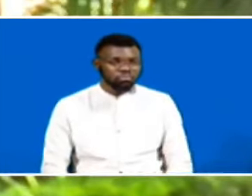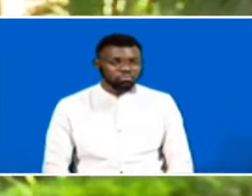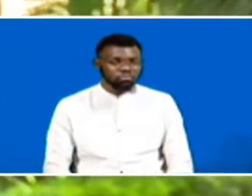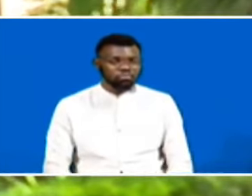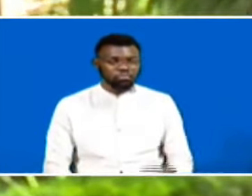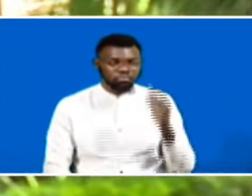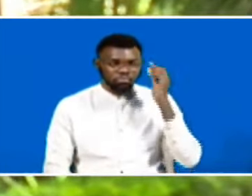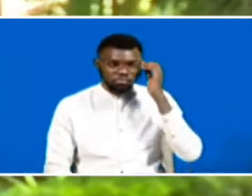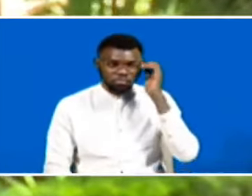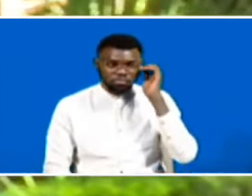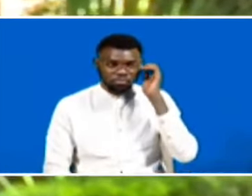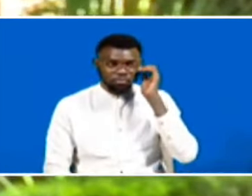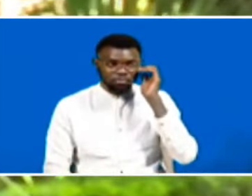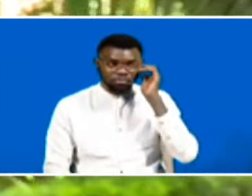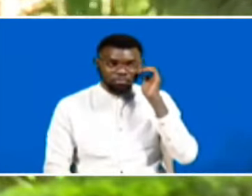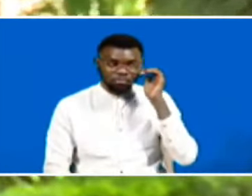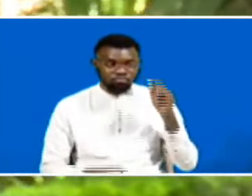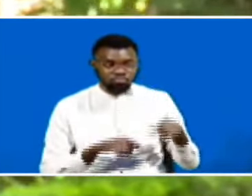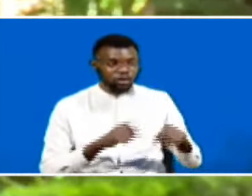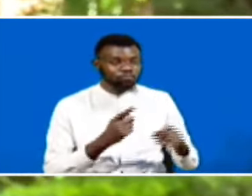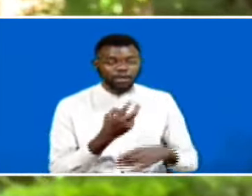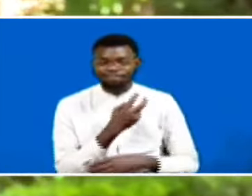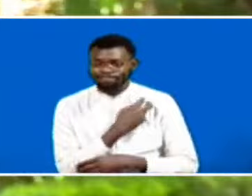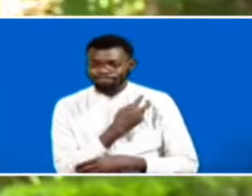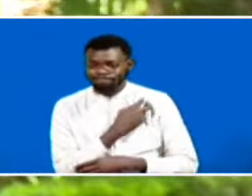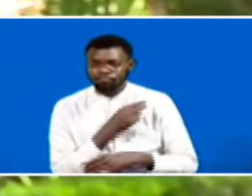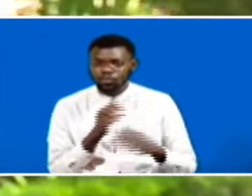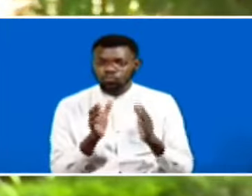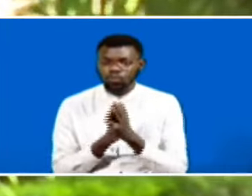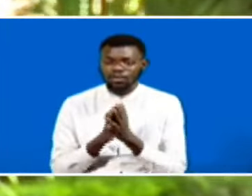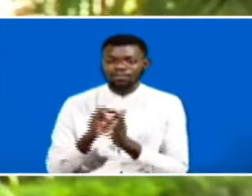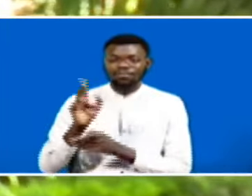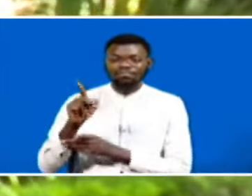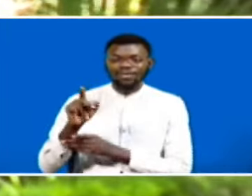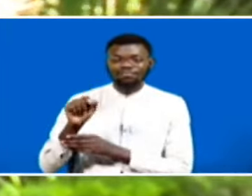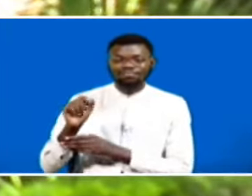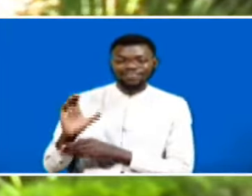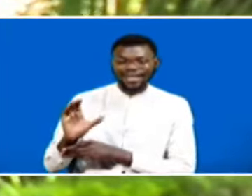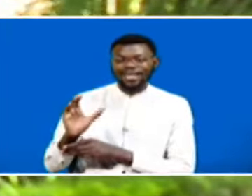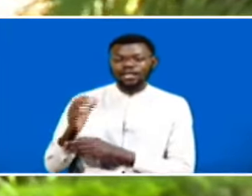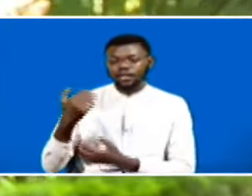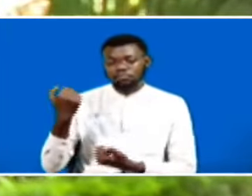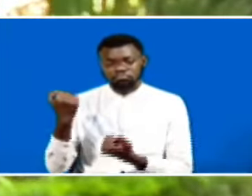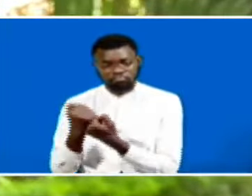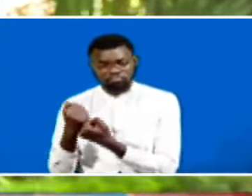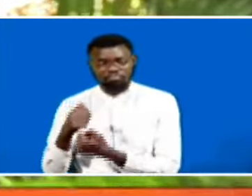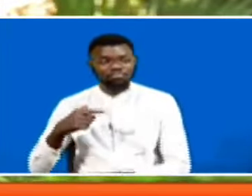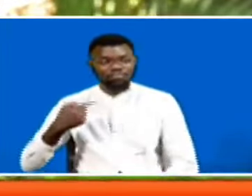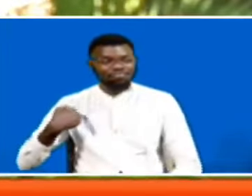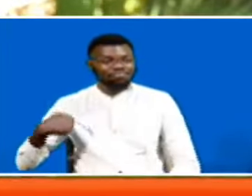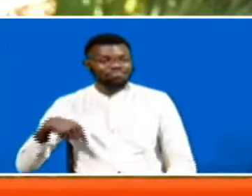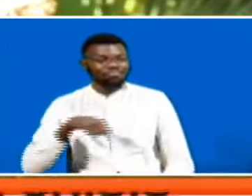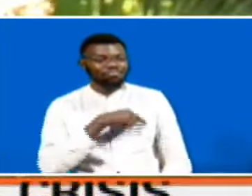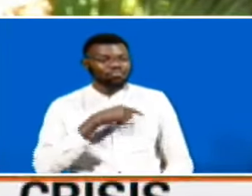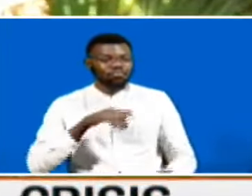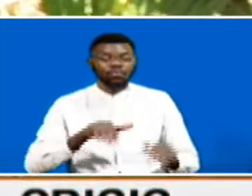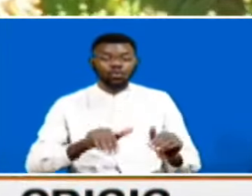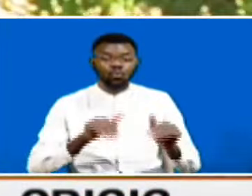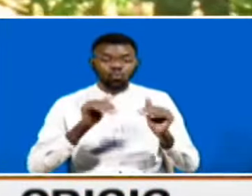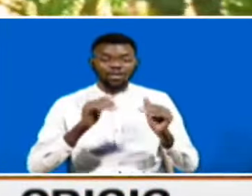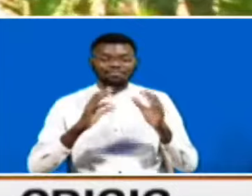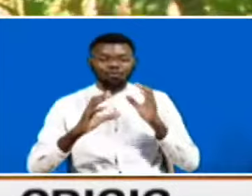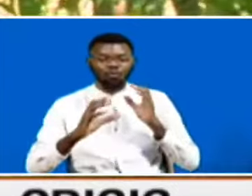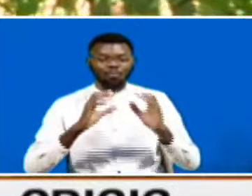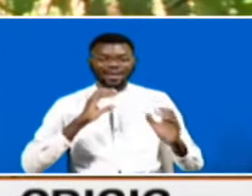He said he was consulting PSC and Treasury to be able to facilitate us. I'm waiting for his communication in